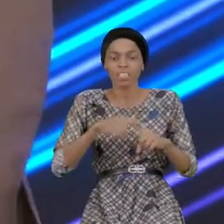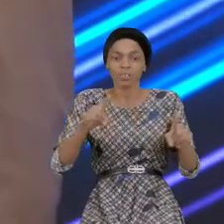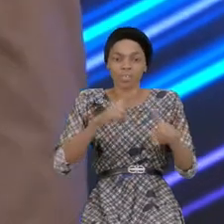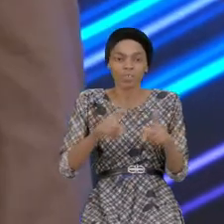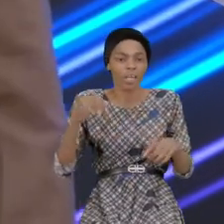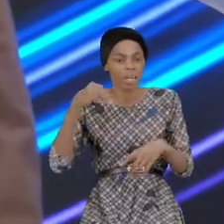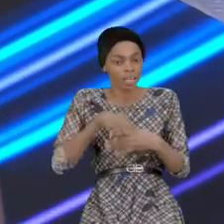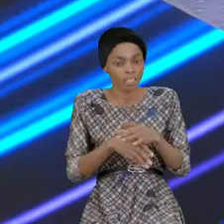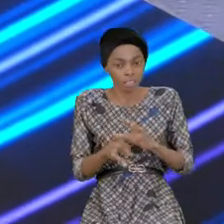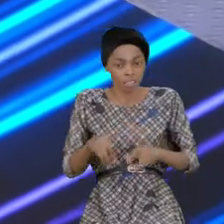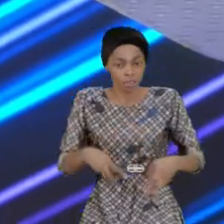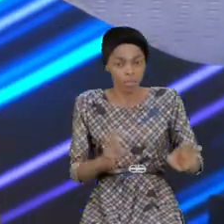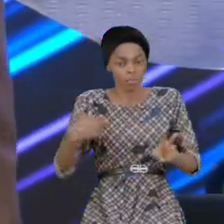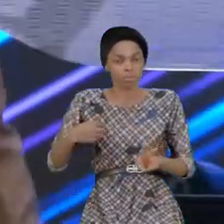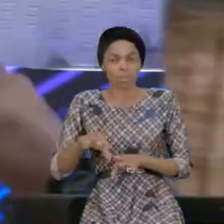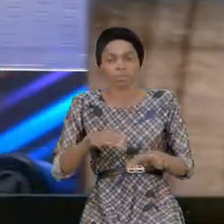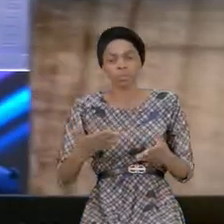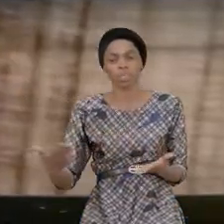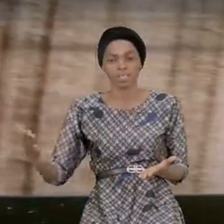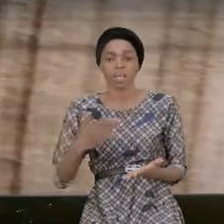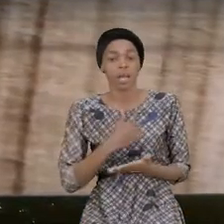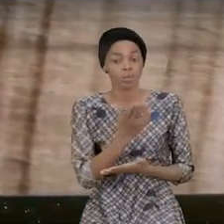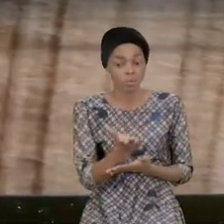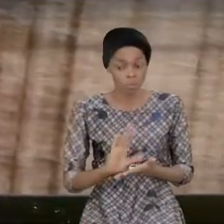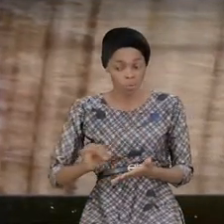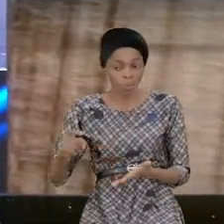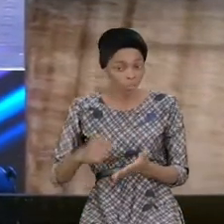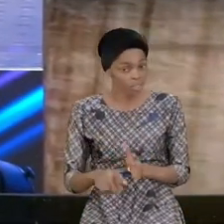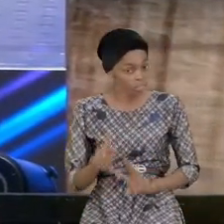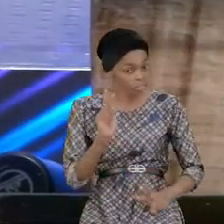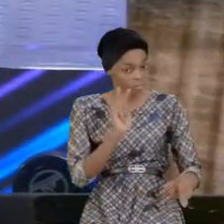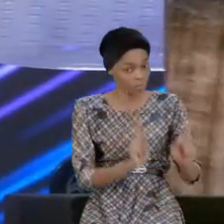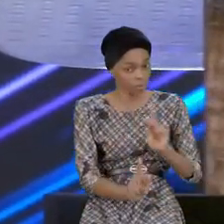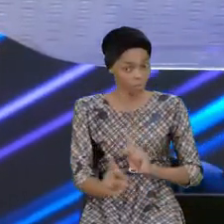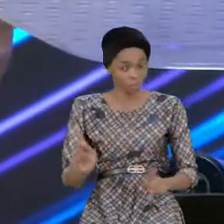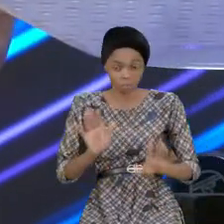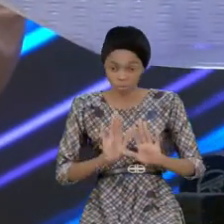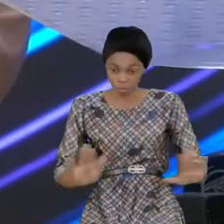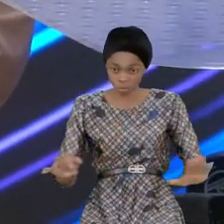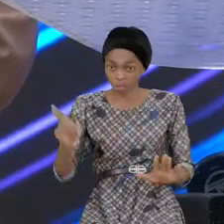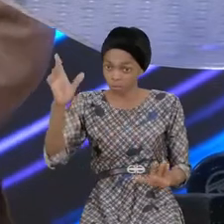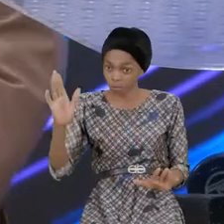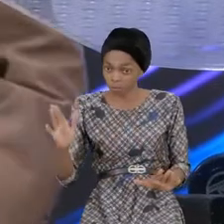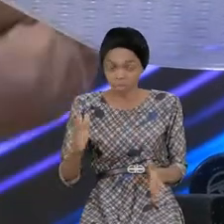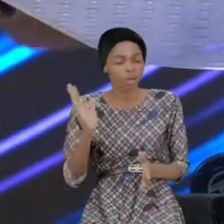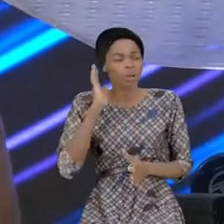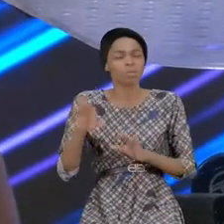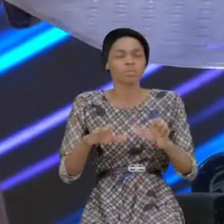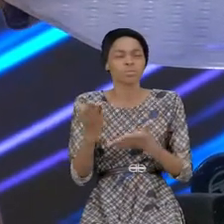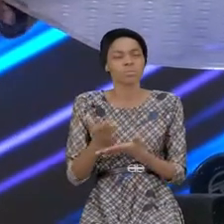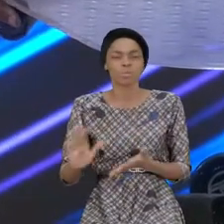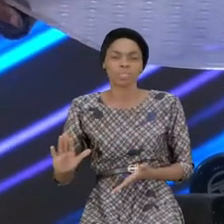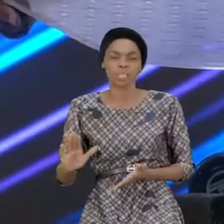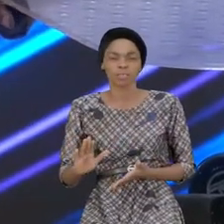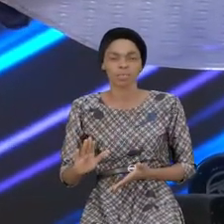in life. Therefore, some of them will do something ignorantly. Because you